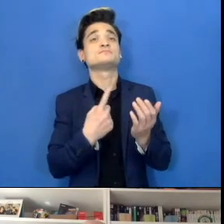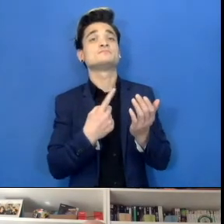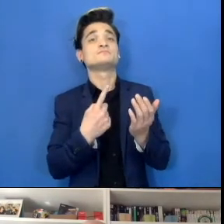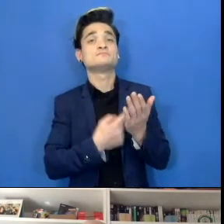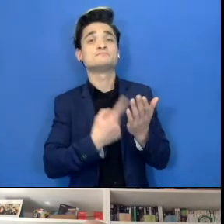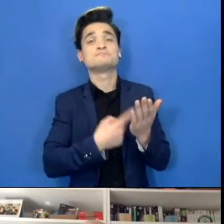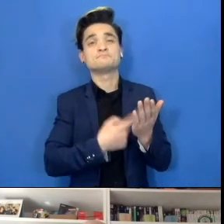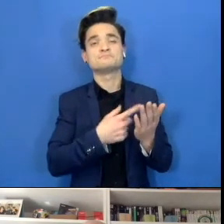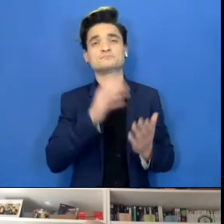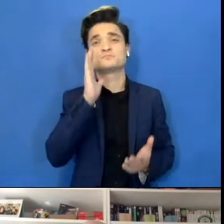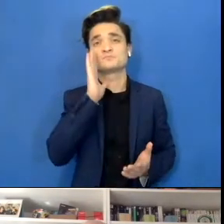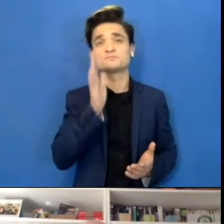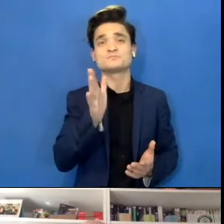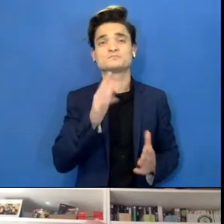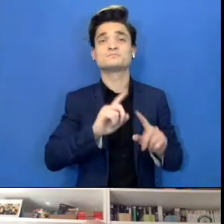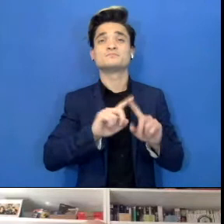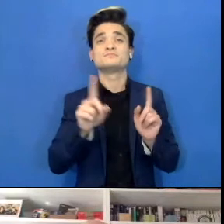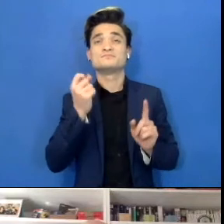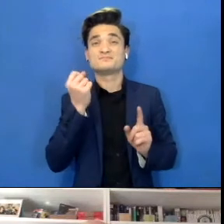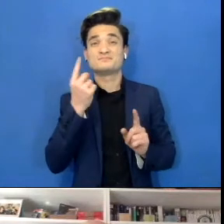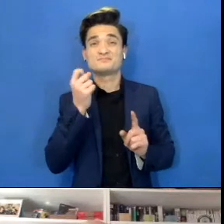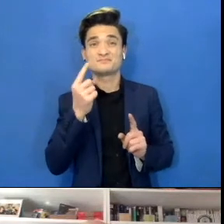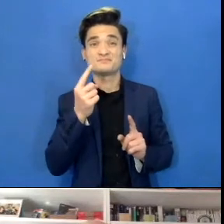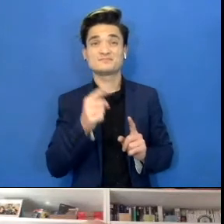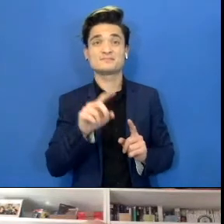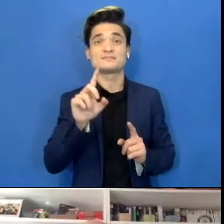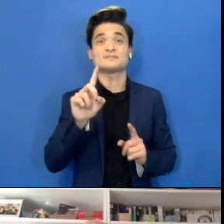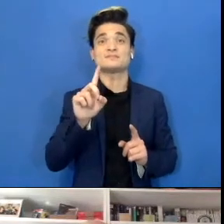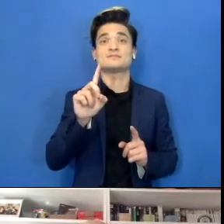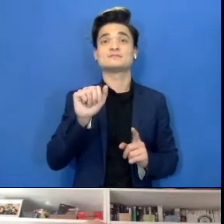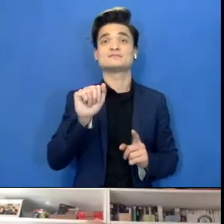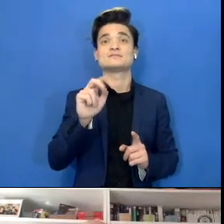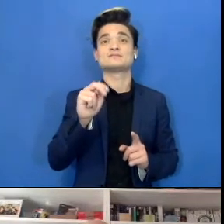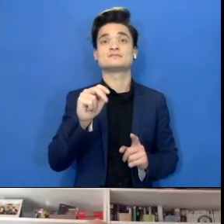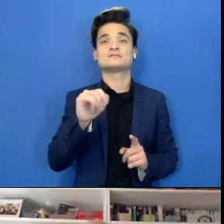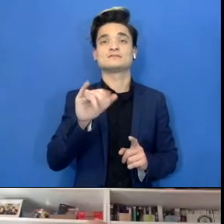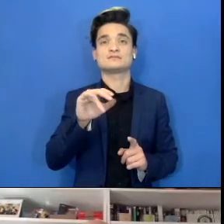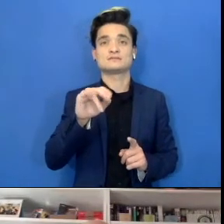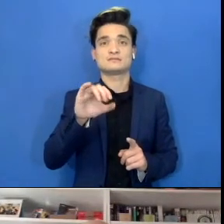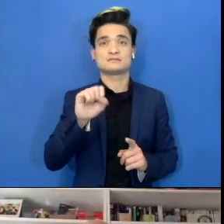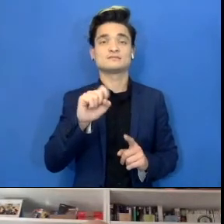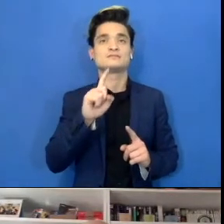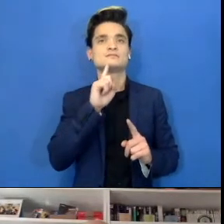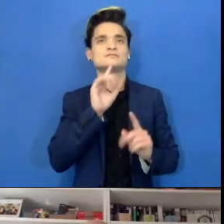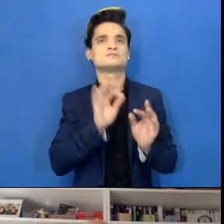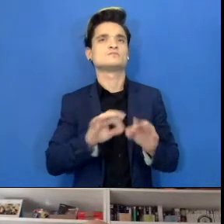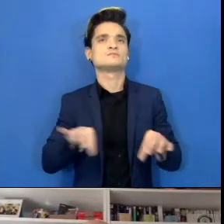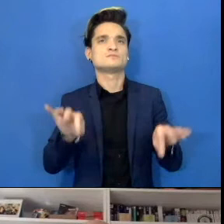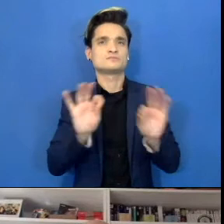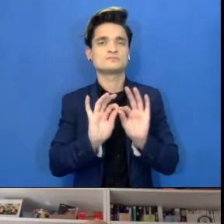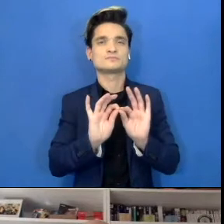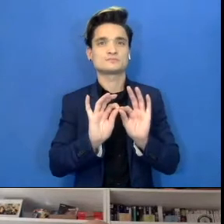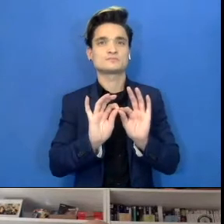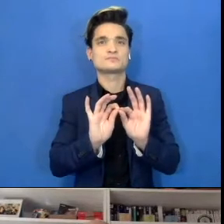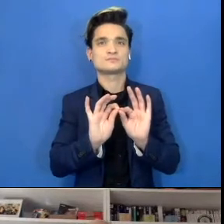power dynamics are very, very important in this context, because you could easily be saying yes simply because of the person who's asking